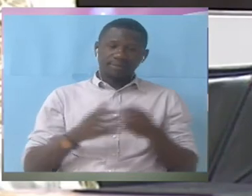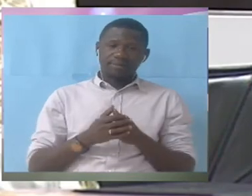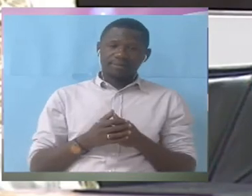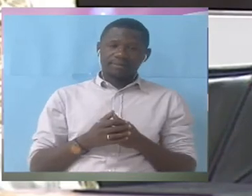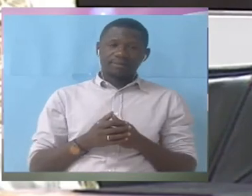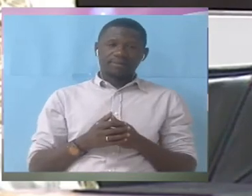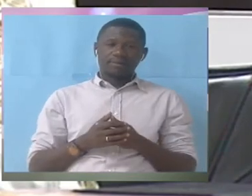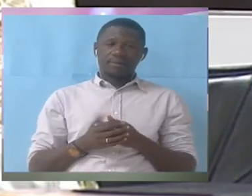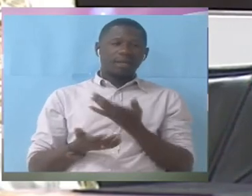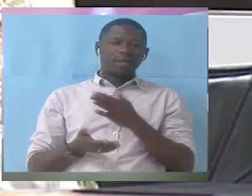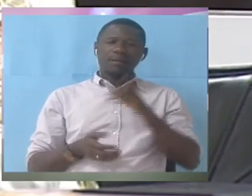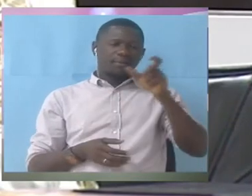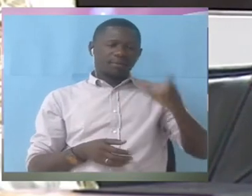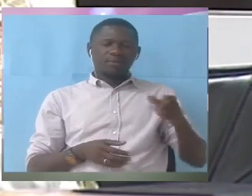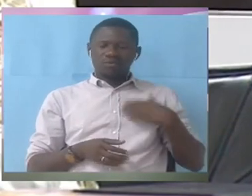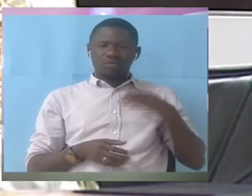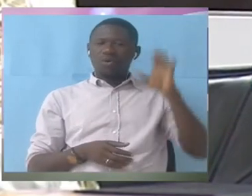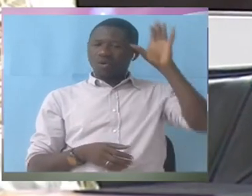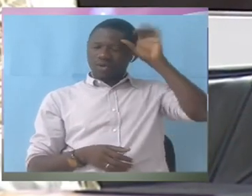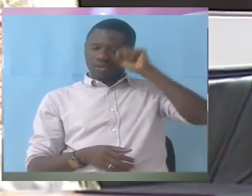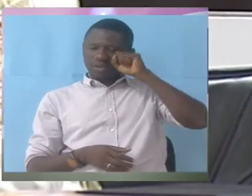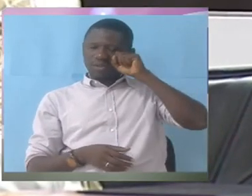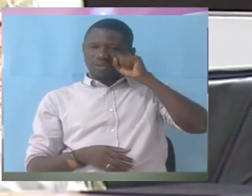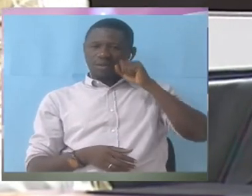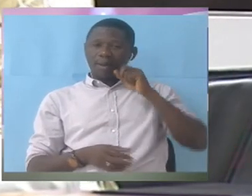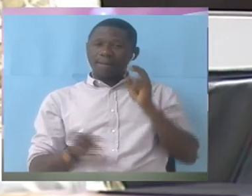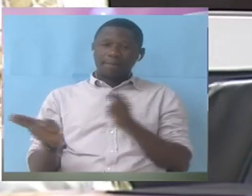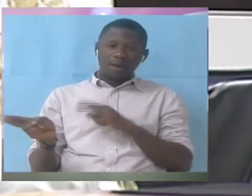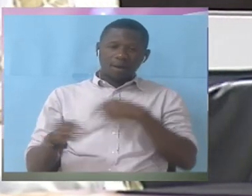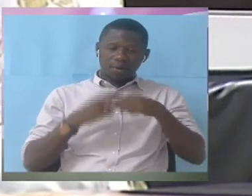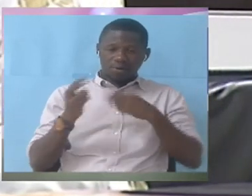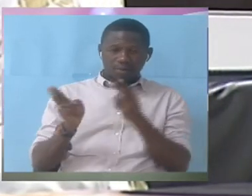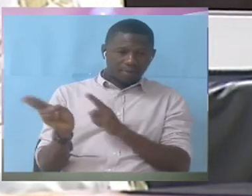Anybody who understands fireworks,